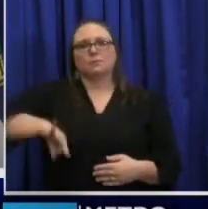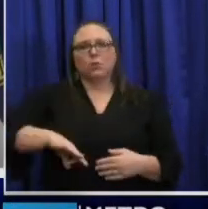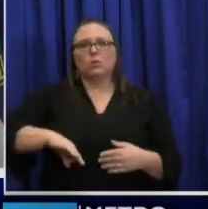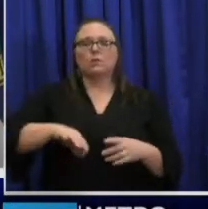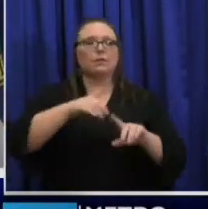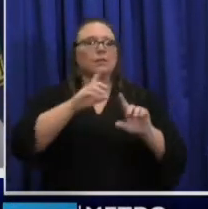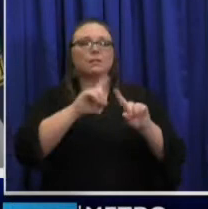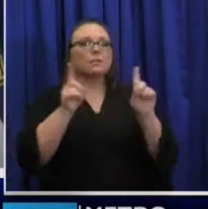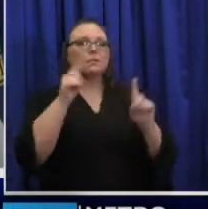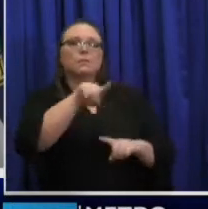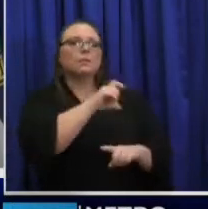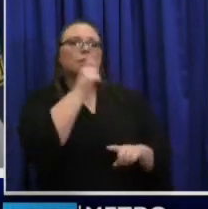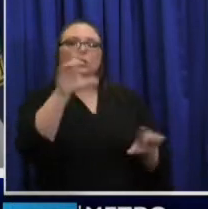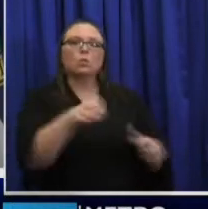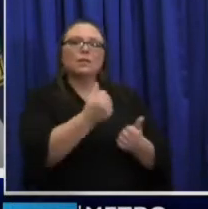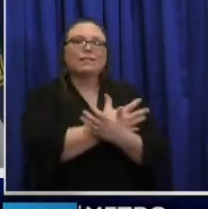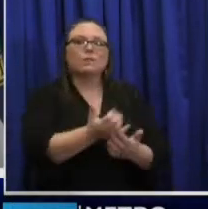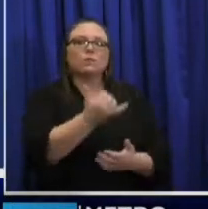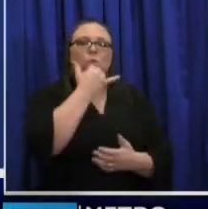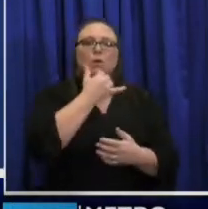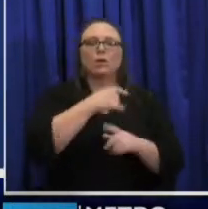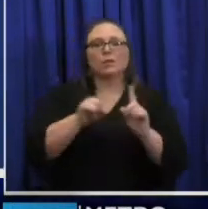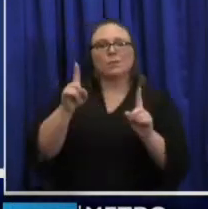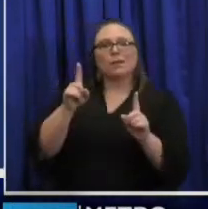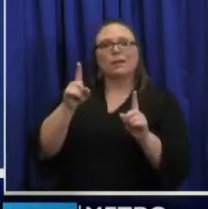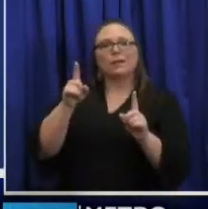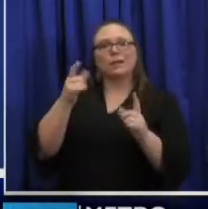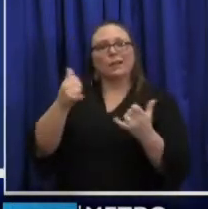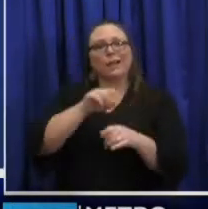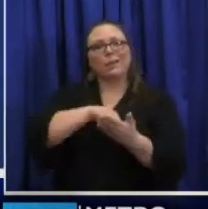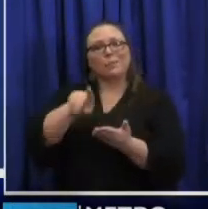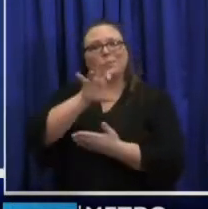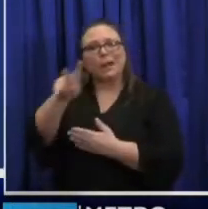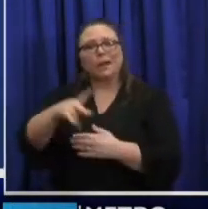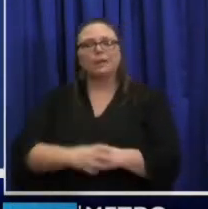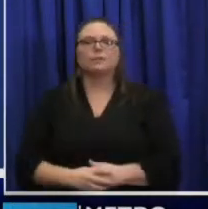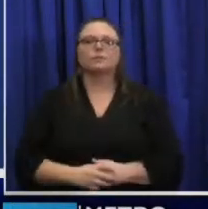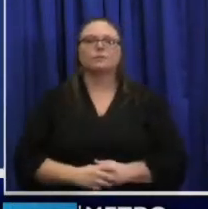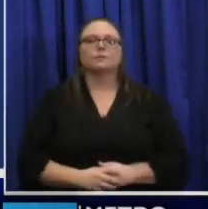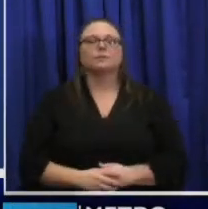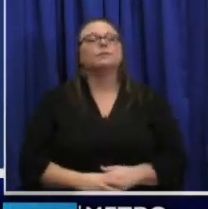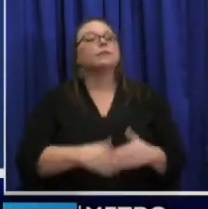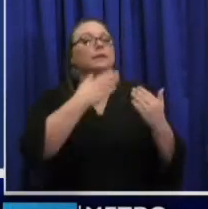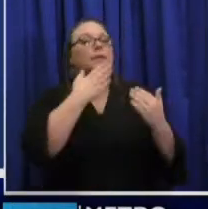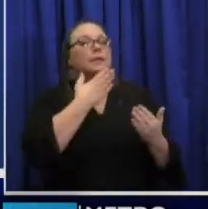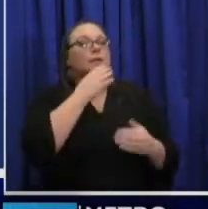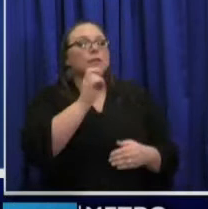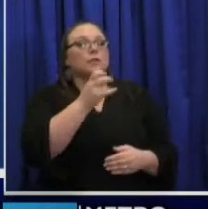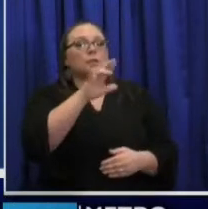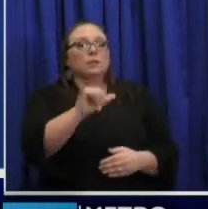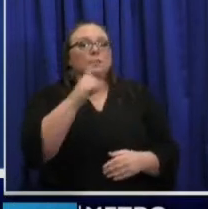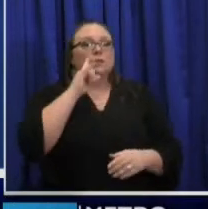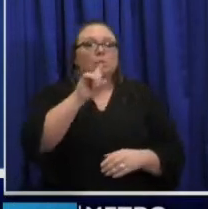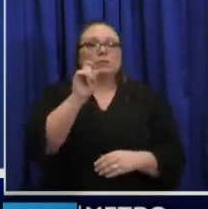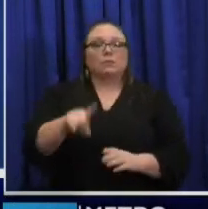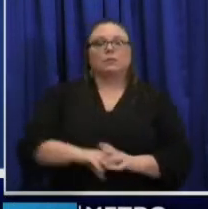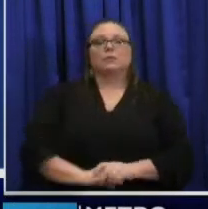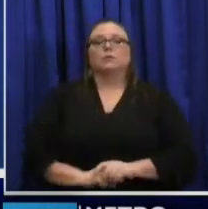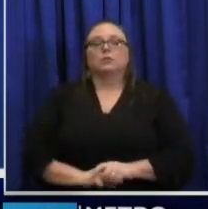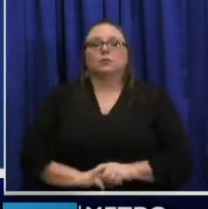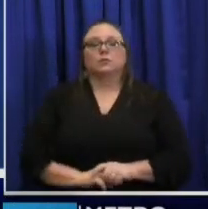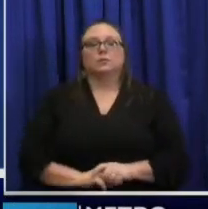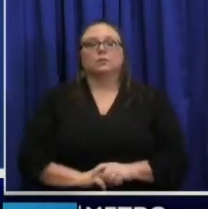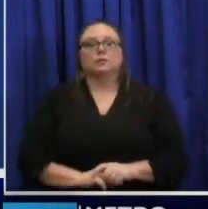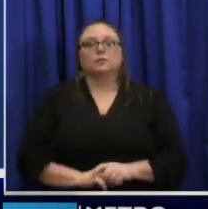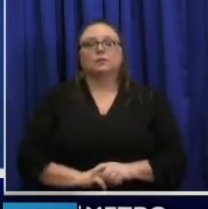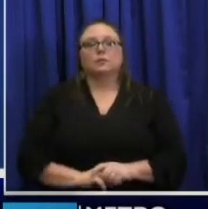though they didn't do anything wrong? Well, thank you, Jeremy, for that question. And I think